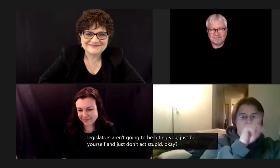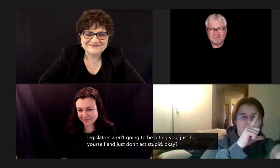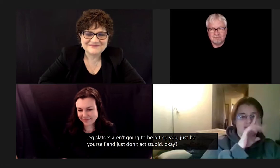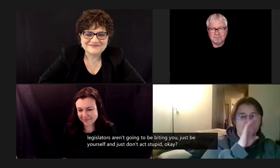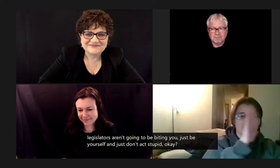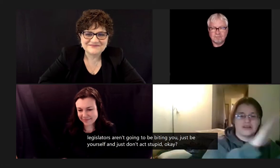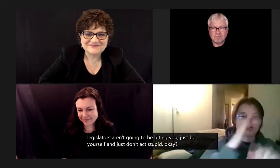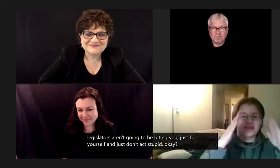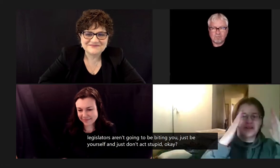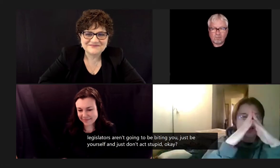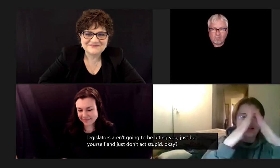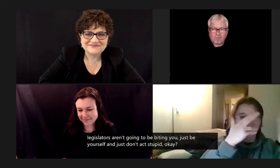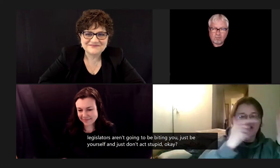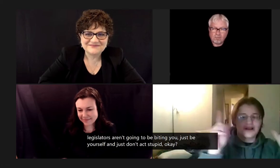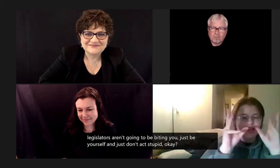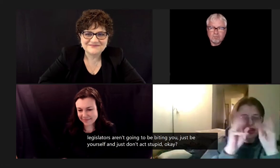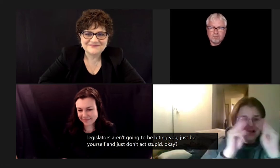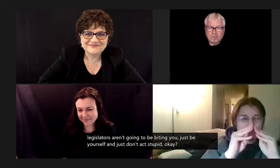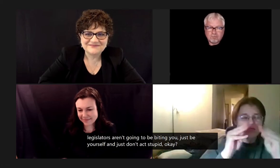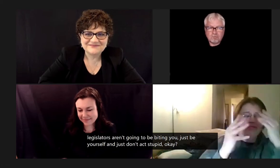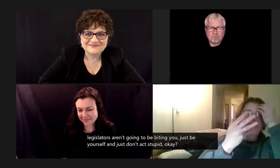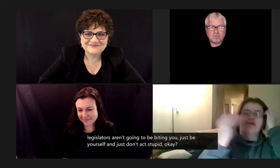also,